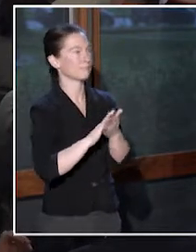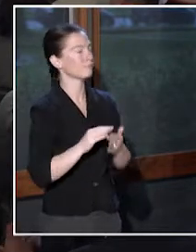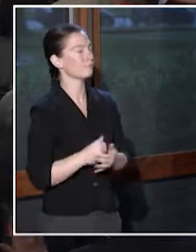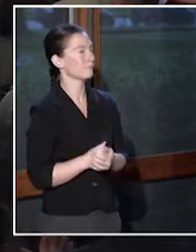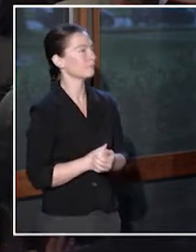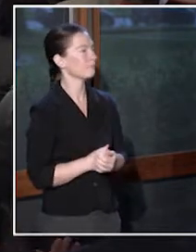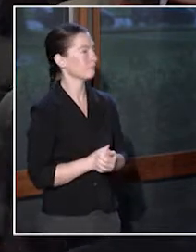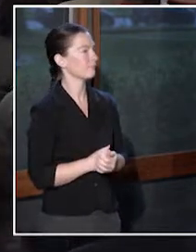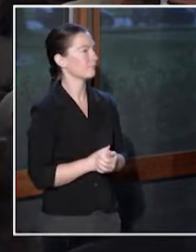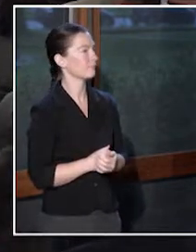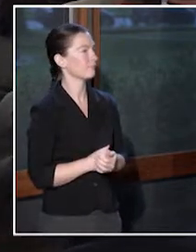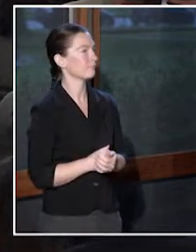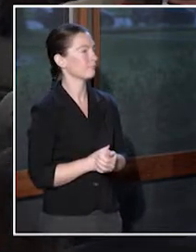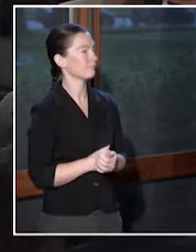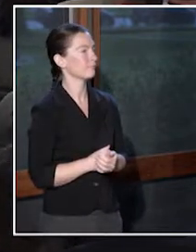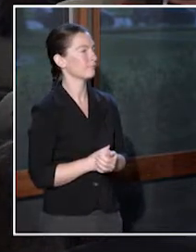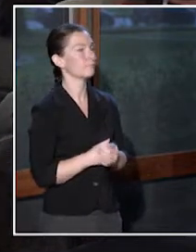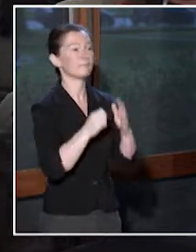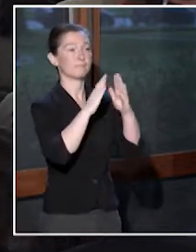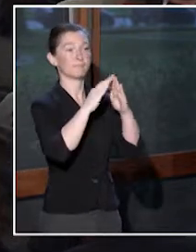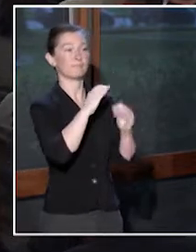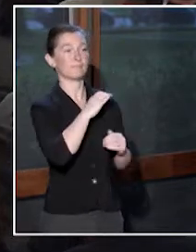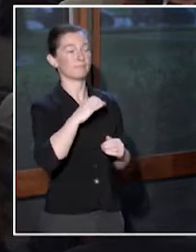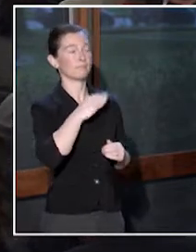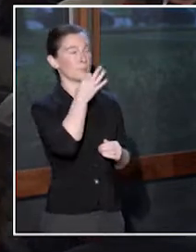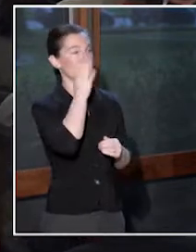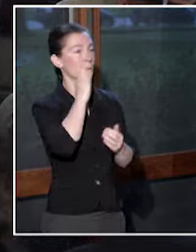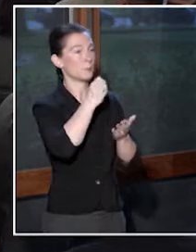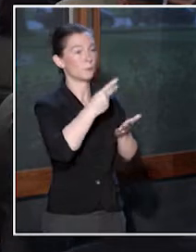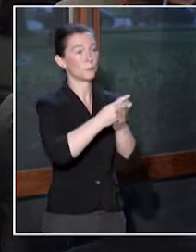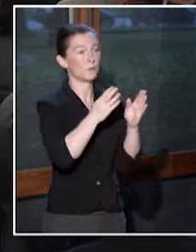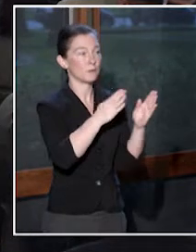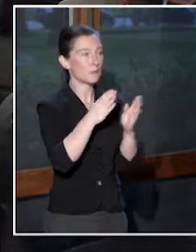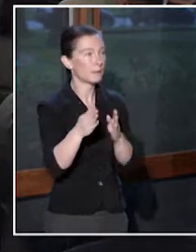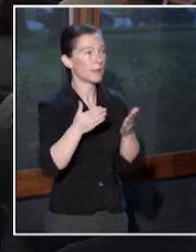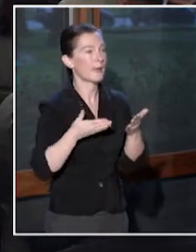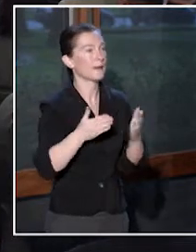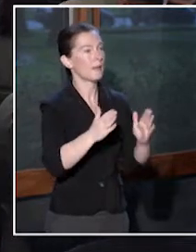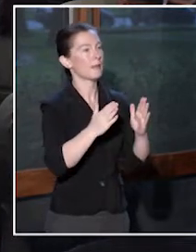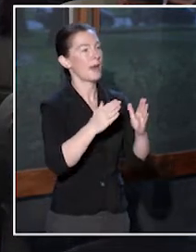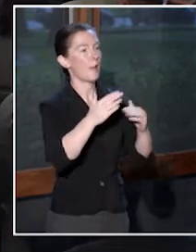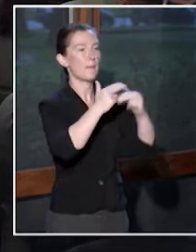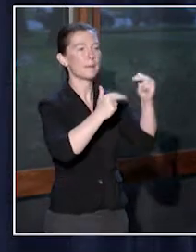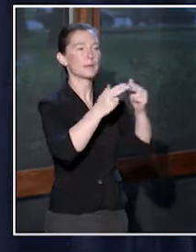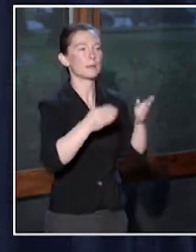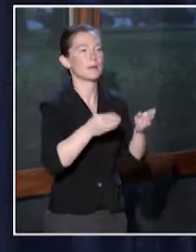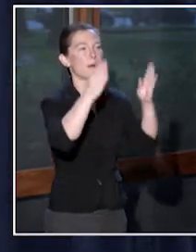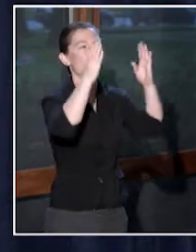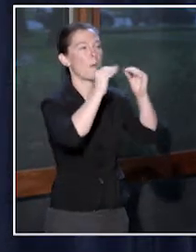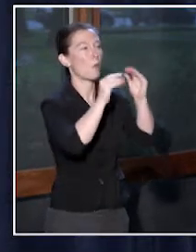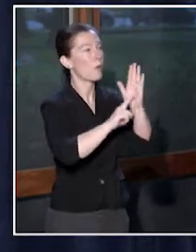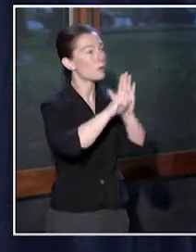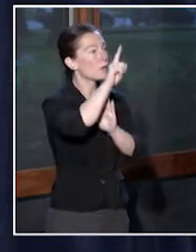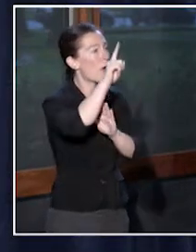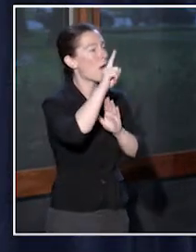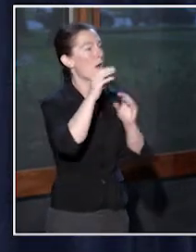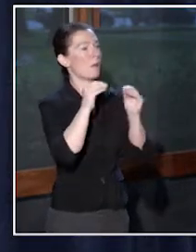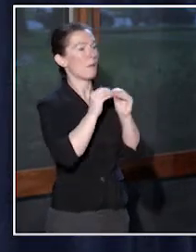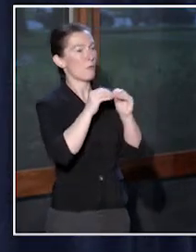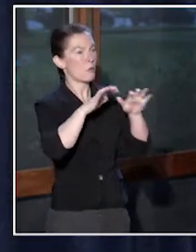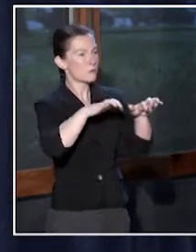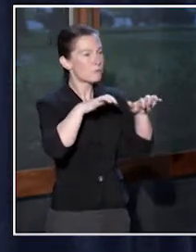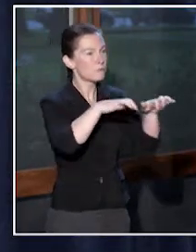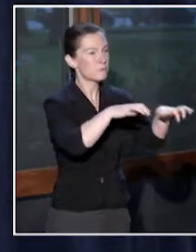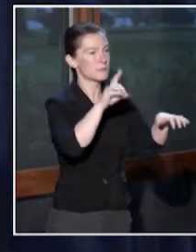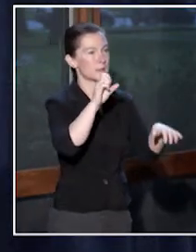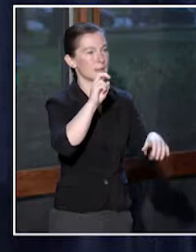The City Council will soon approve a plan to allow for greater height and density in the central city to help create more housing, all of